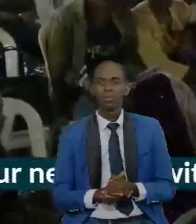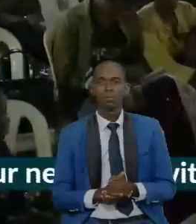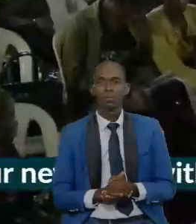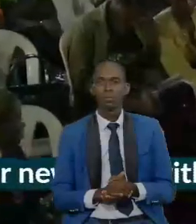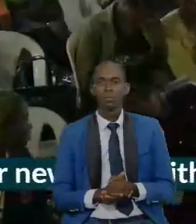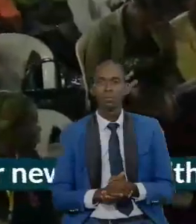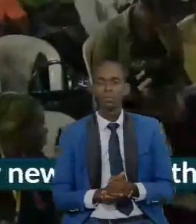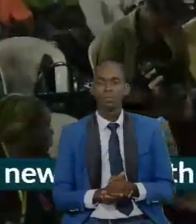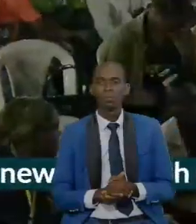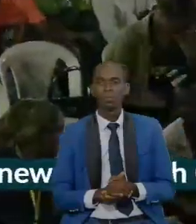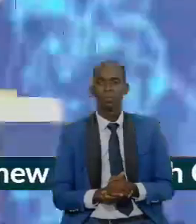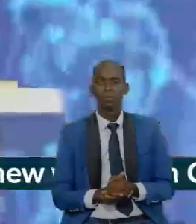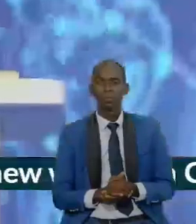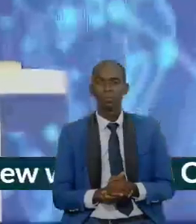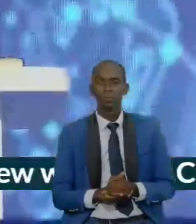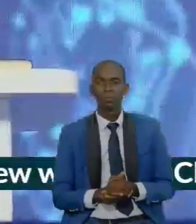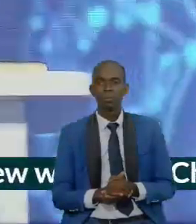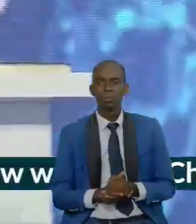Gloire à